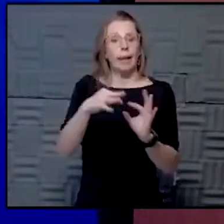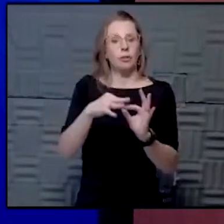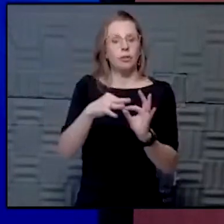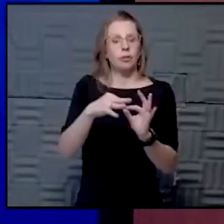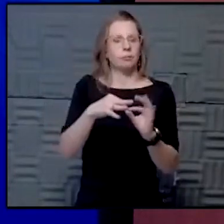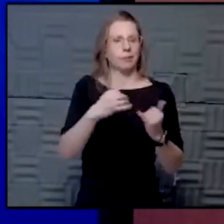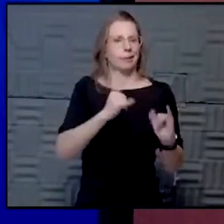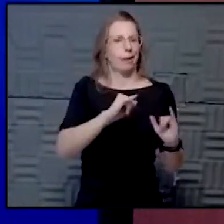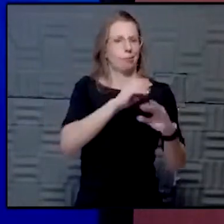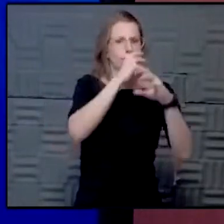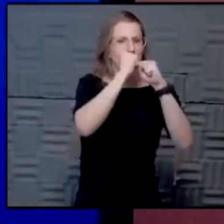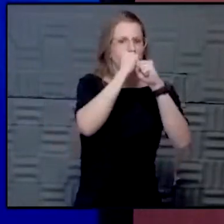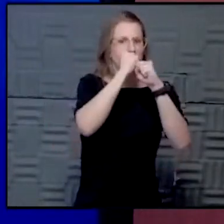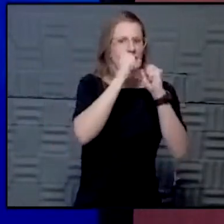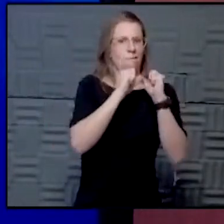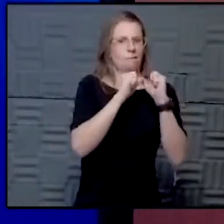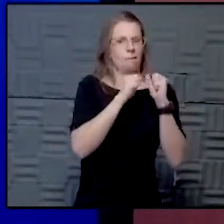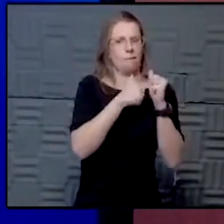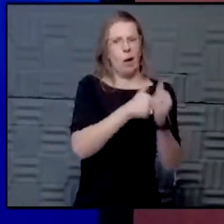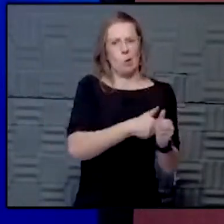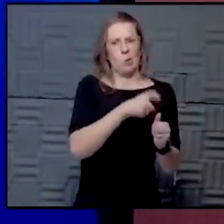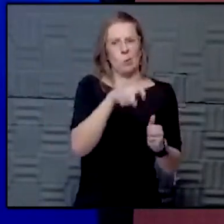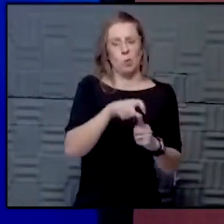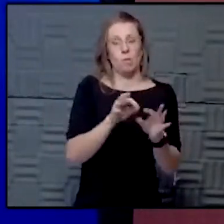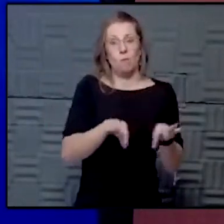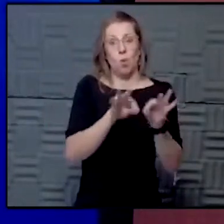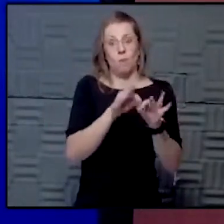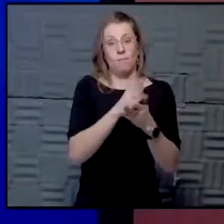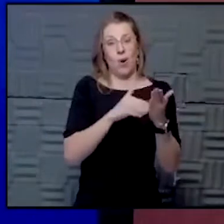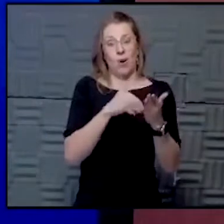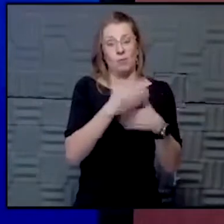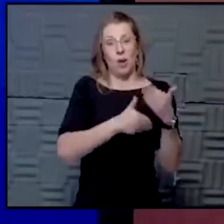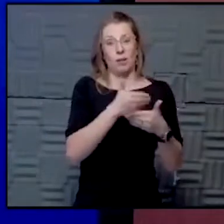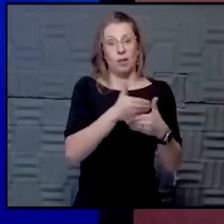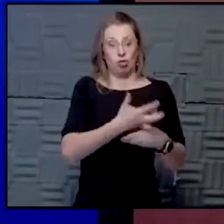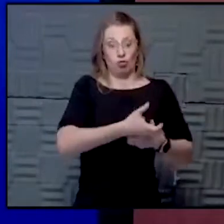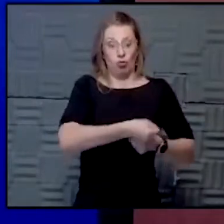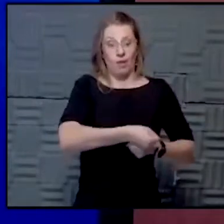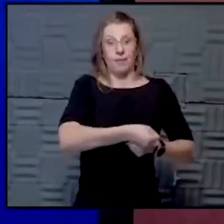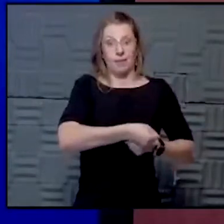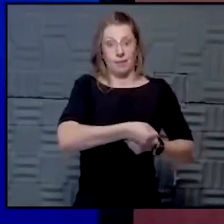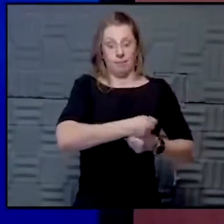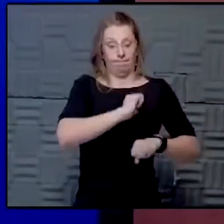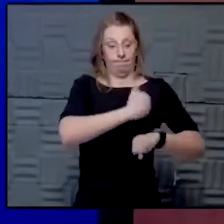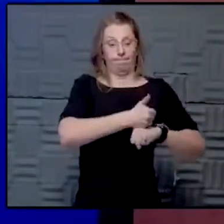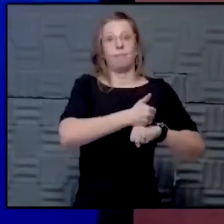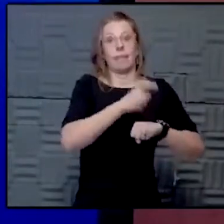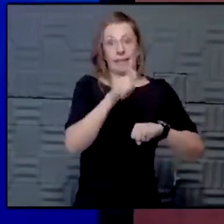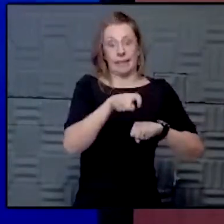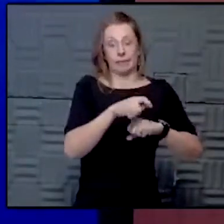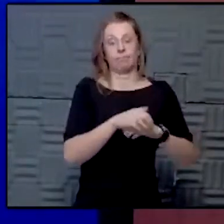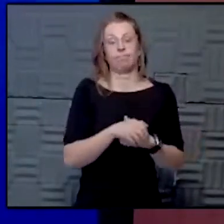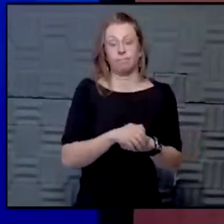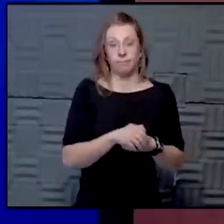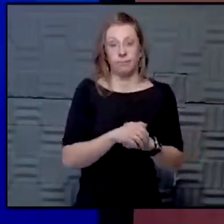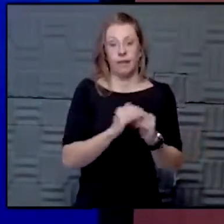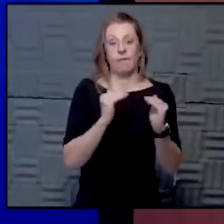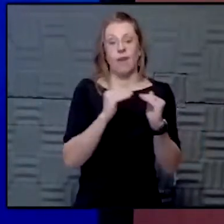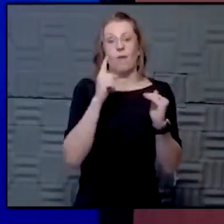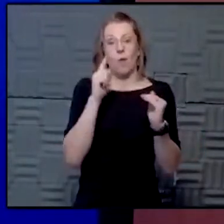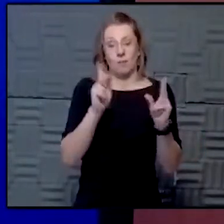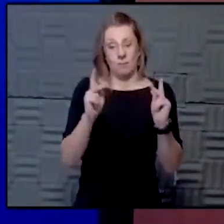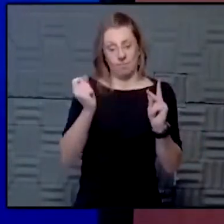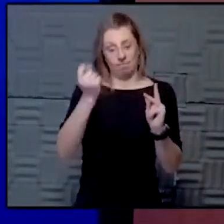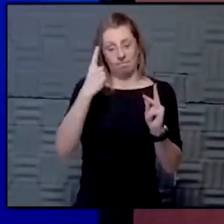maintain confidentiality. And that's an important part of the process. And that trust does need to be established and earned, and that's also fair for people to understand.